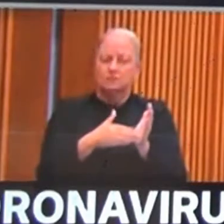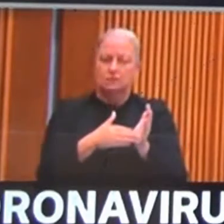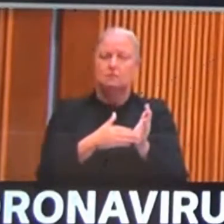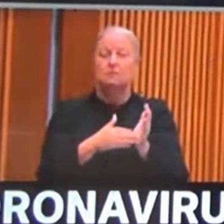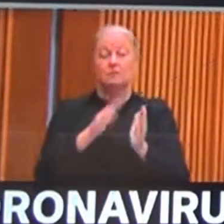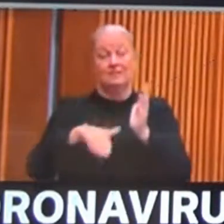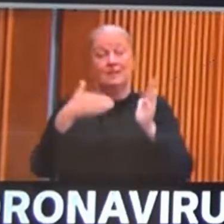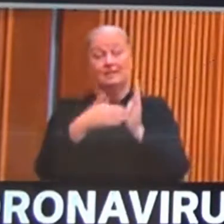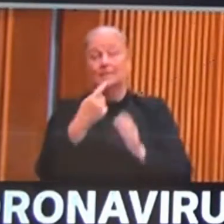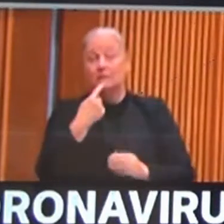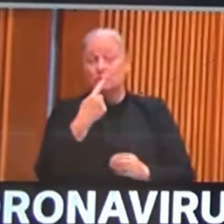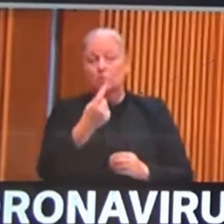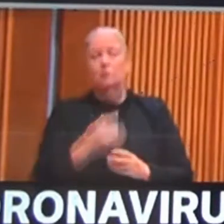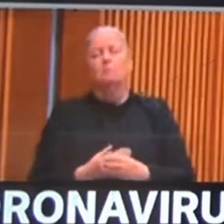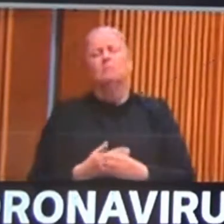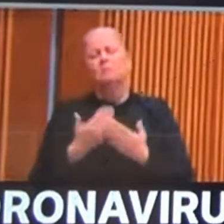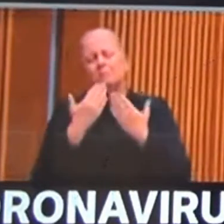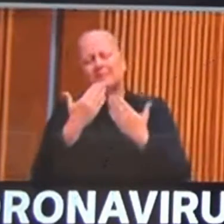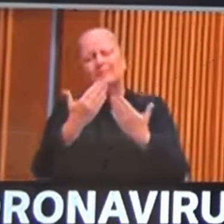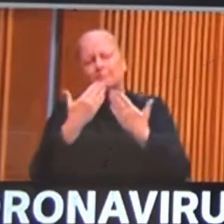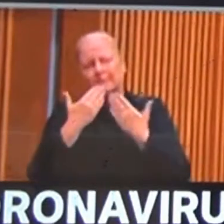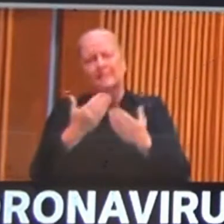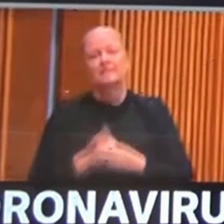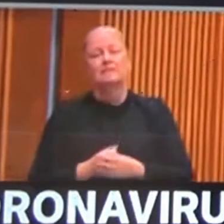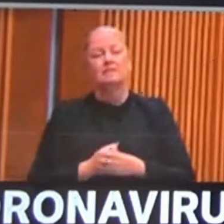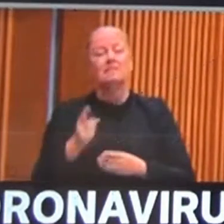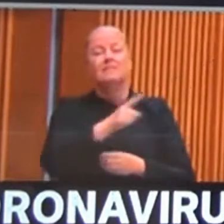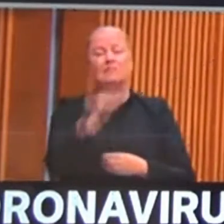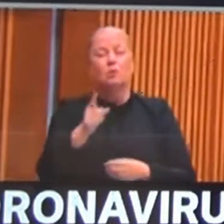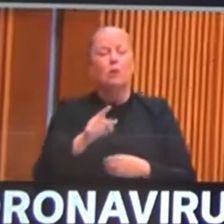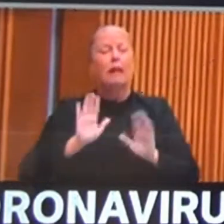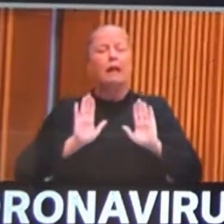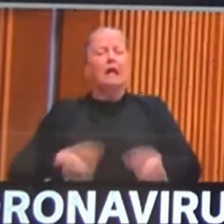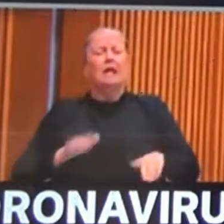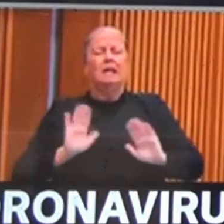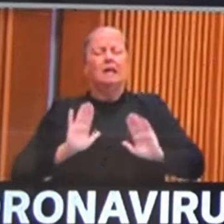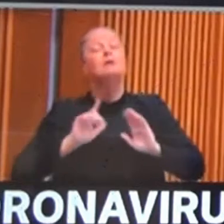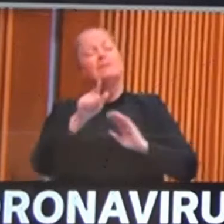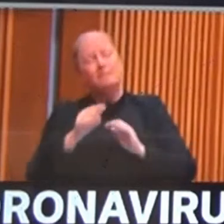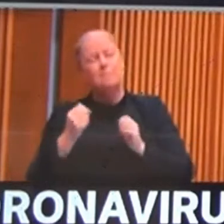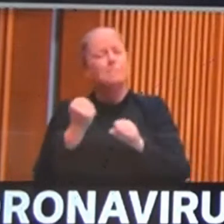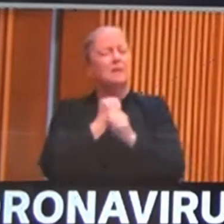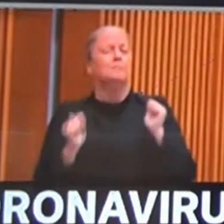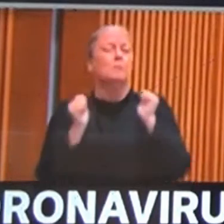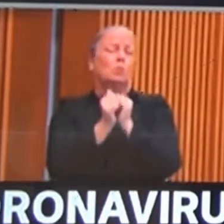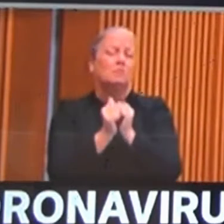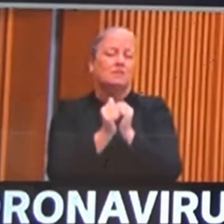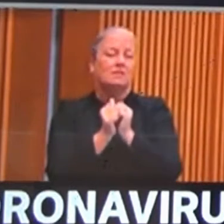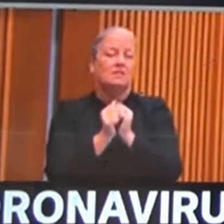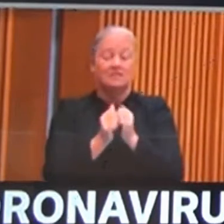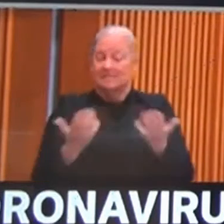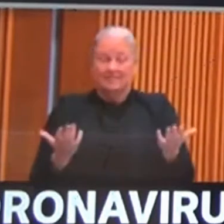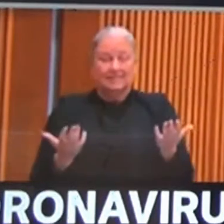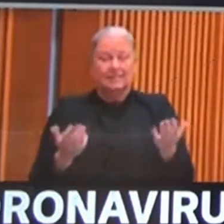on, please make that appointment. Follow up on your care. It's very easy. It's a very opportune